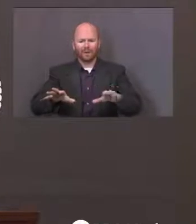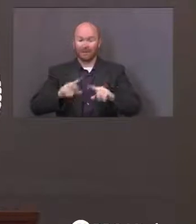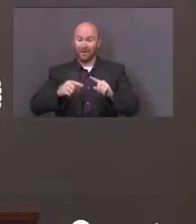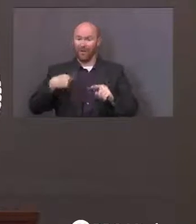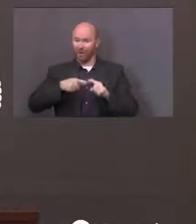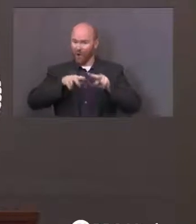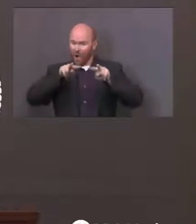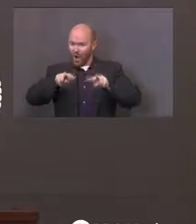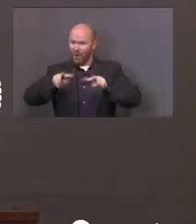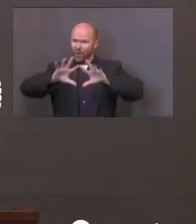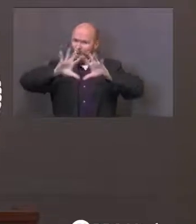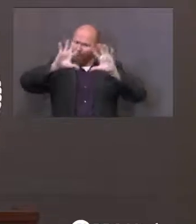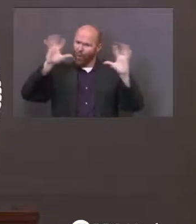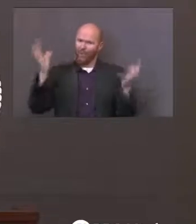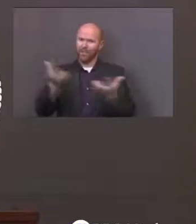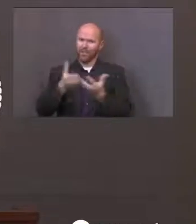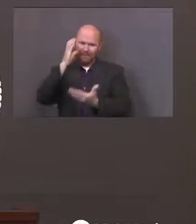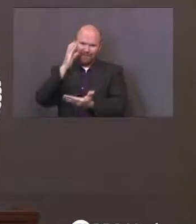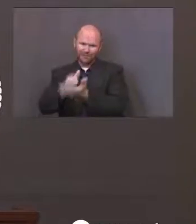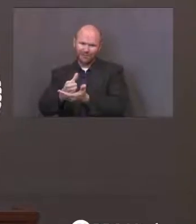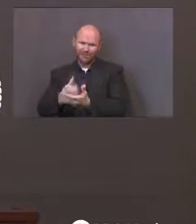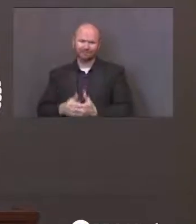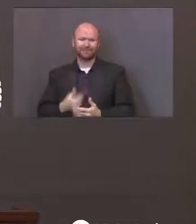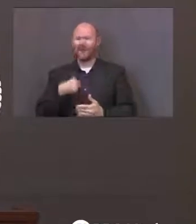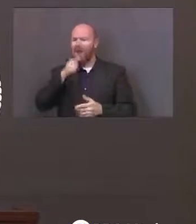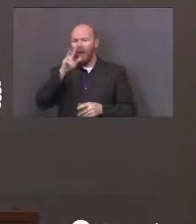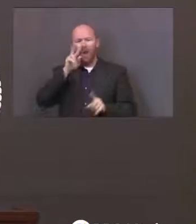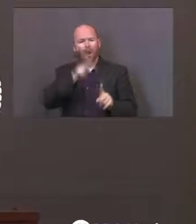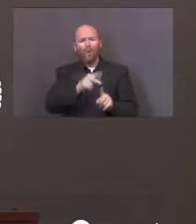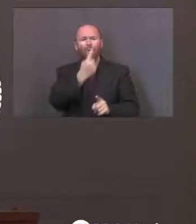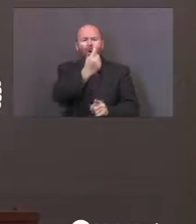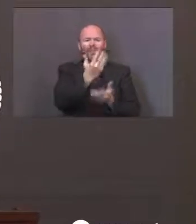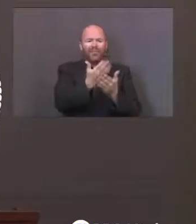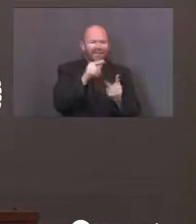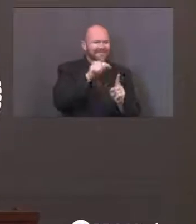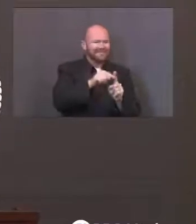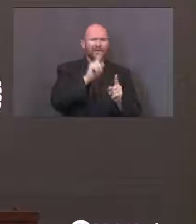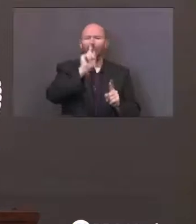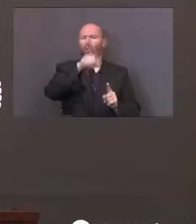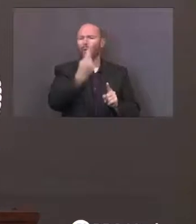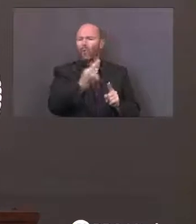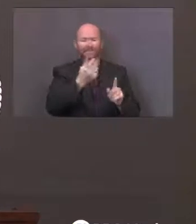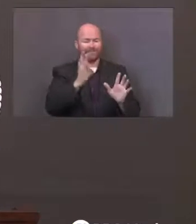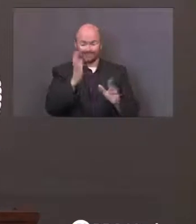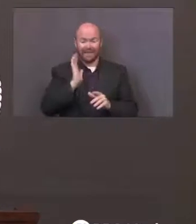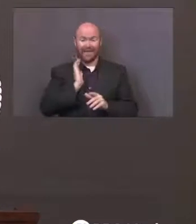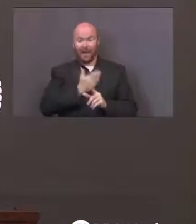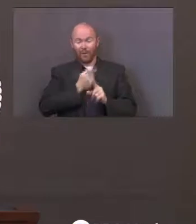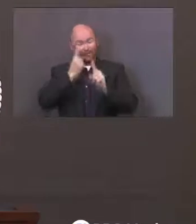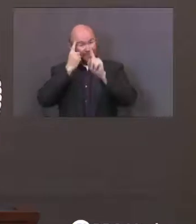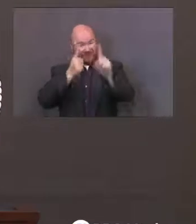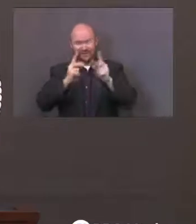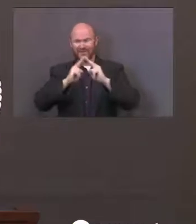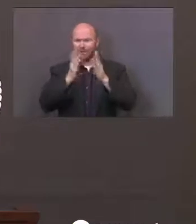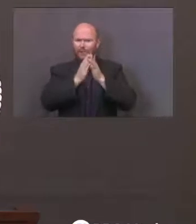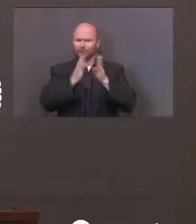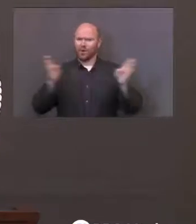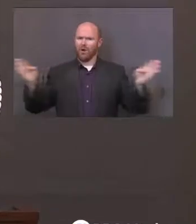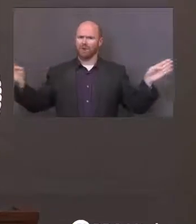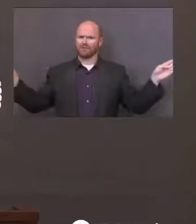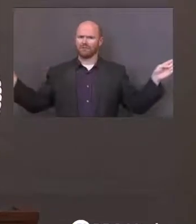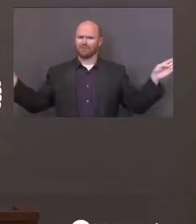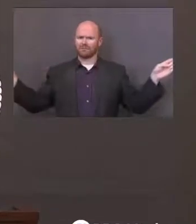basis. So it's really important that we not look at any one item. And this new mission and goals has a broad base. Let